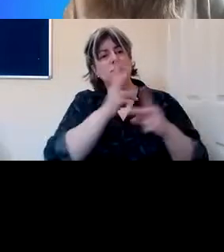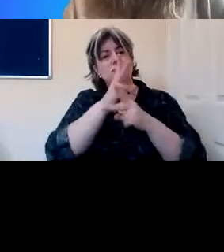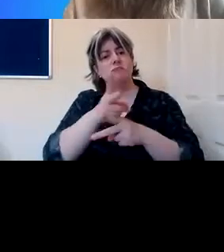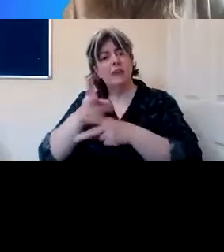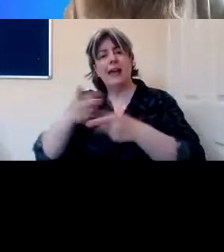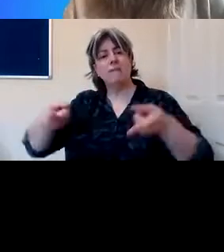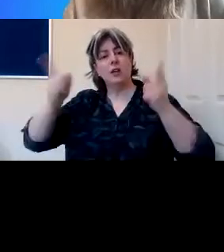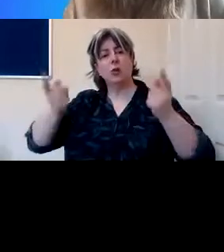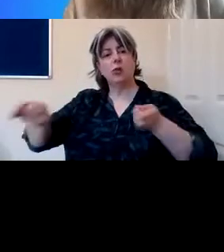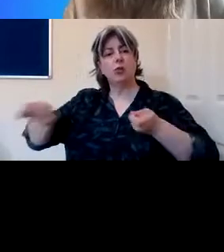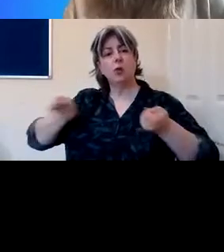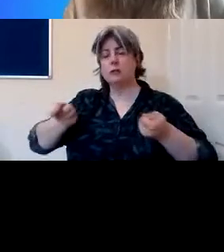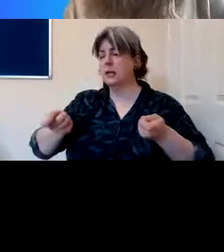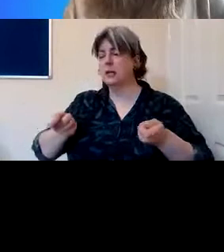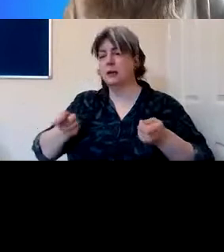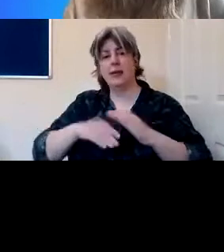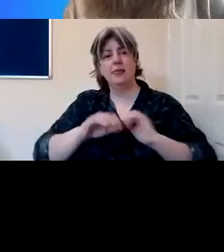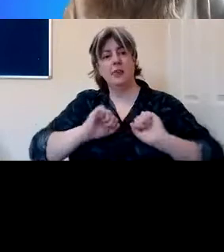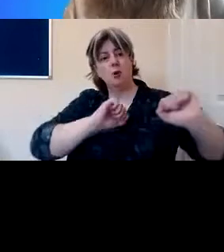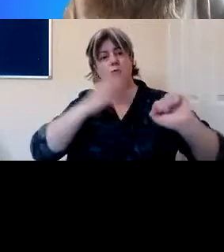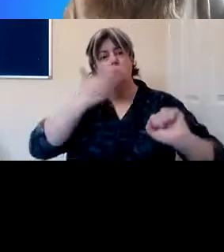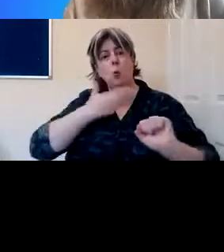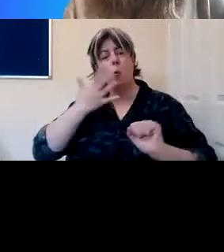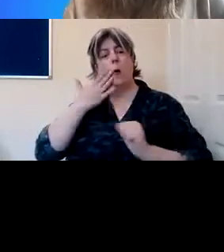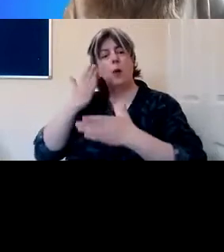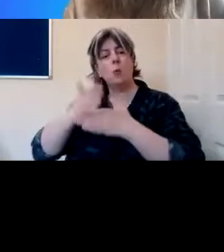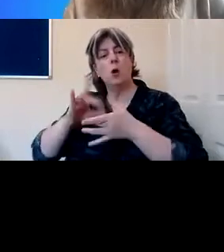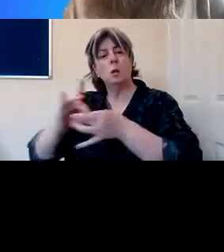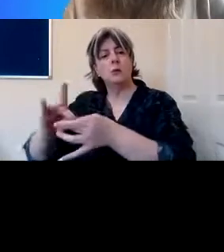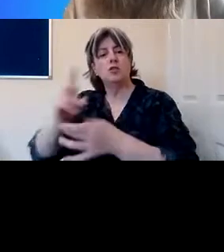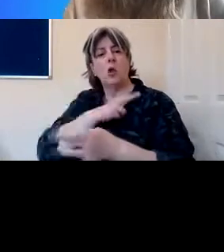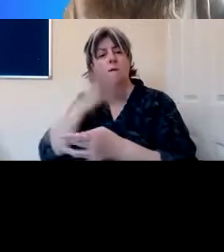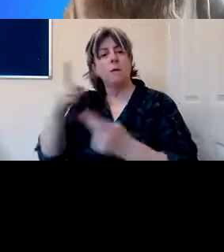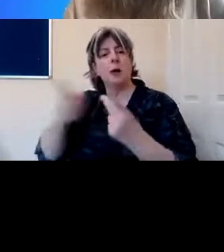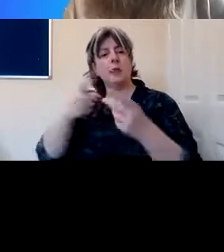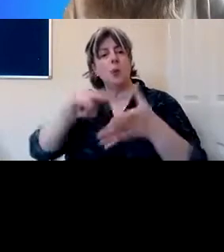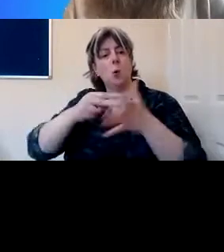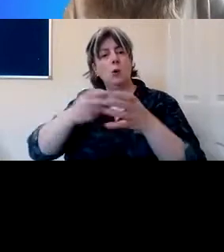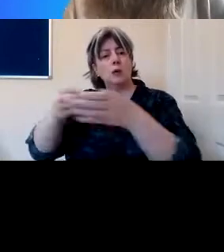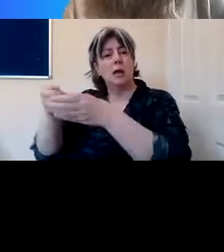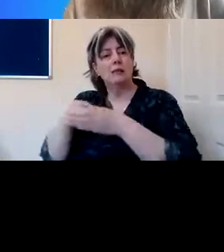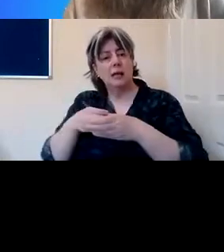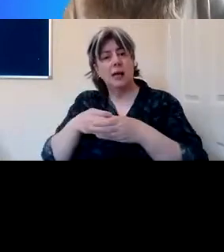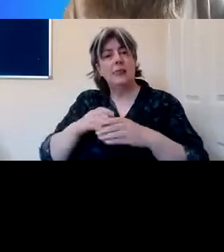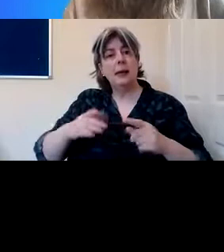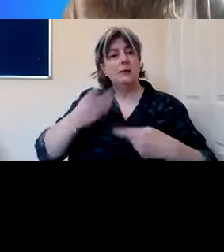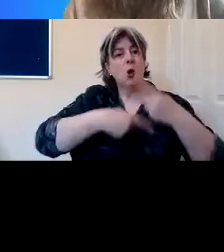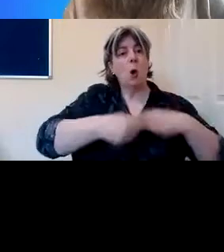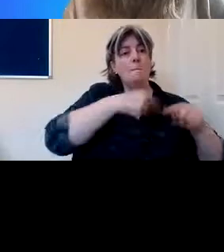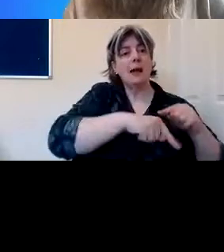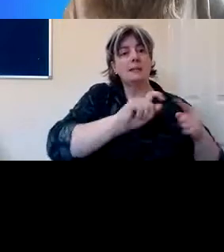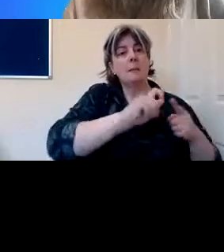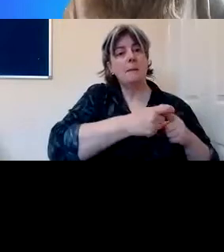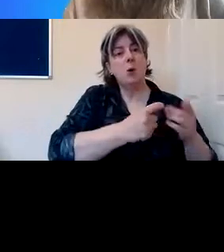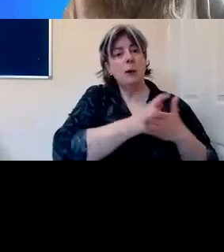within their own schools when they're working with staff from other organisations, and to come back again to my point about well-being, that they have time to take